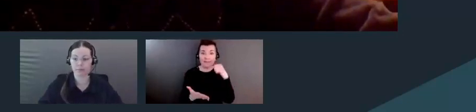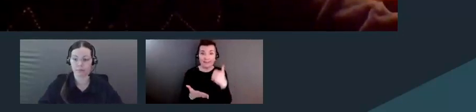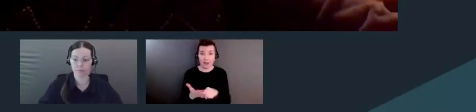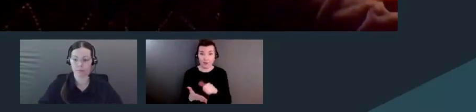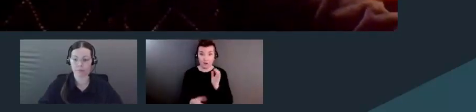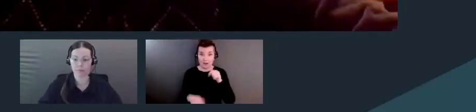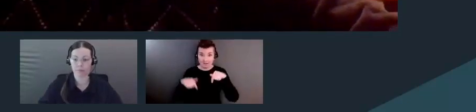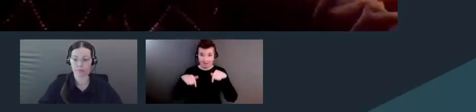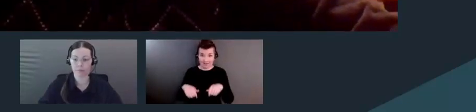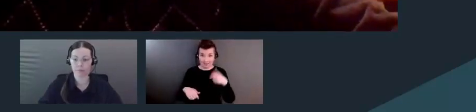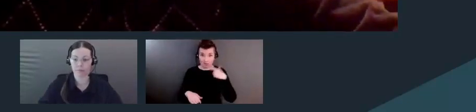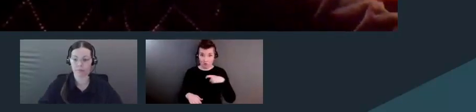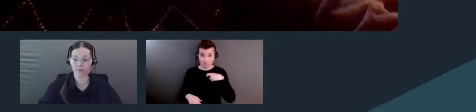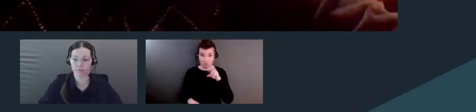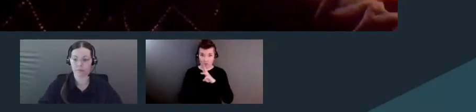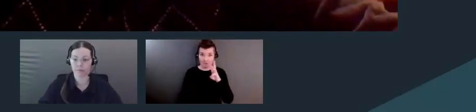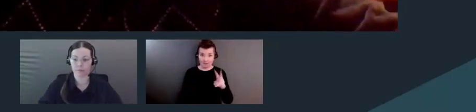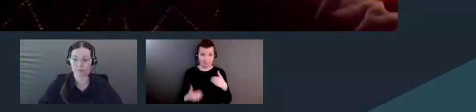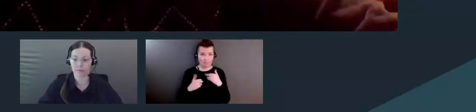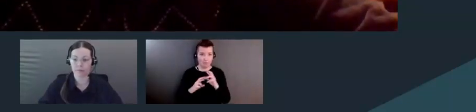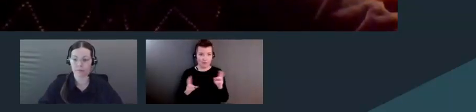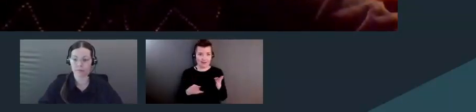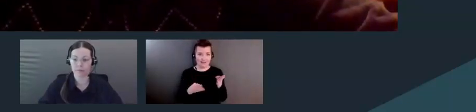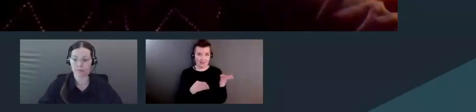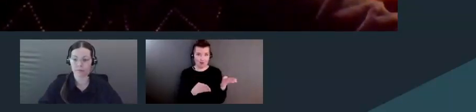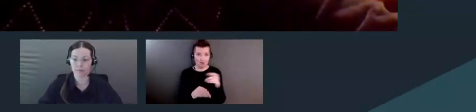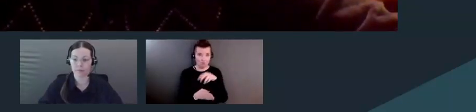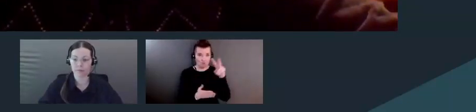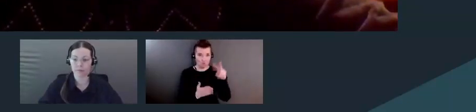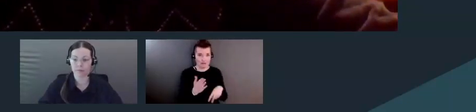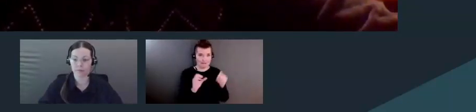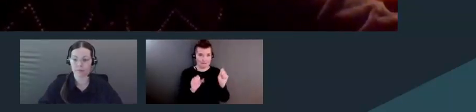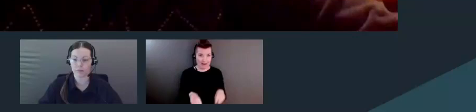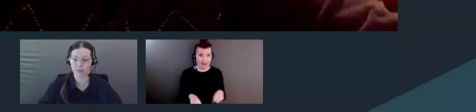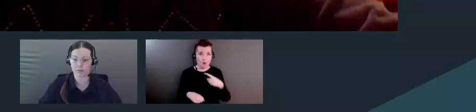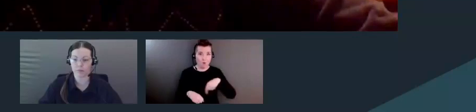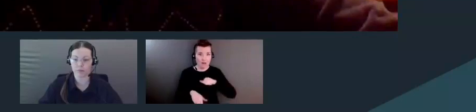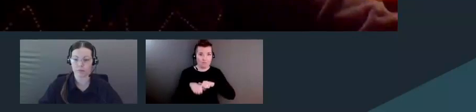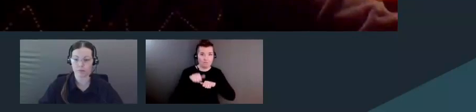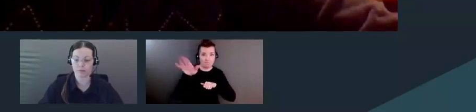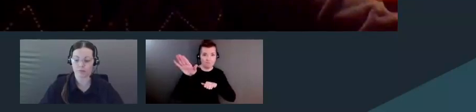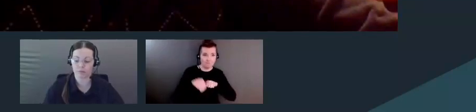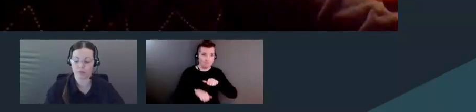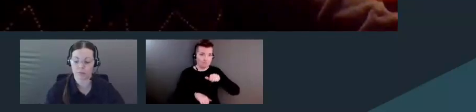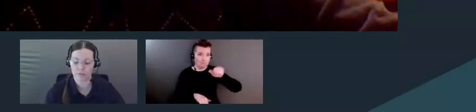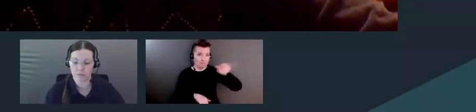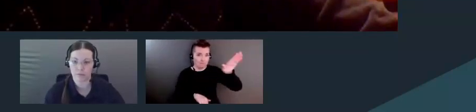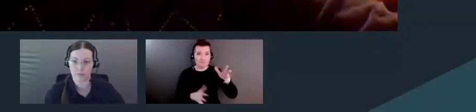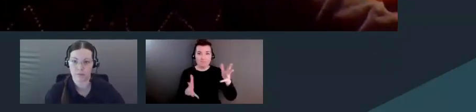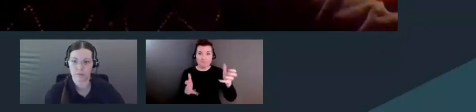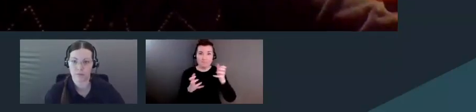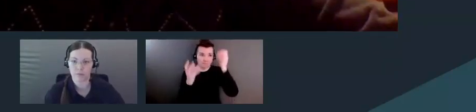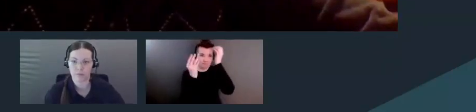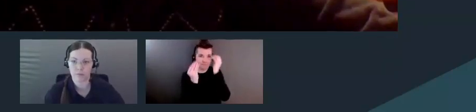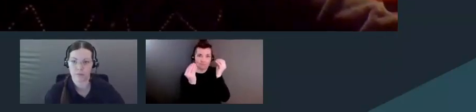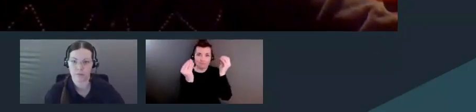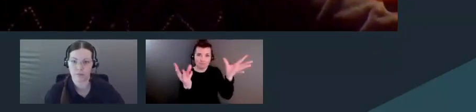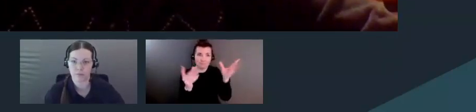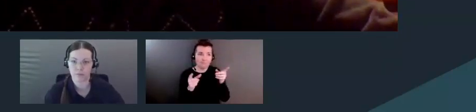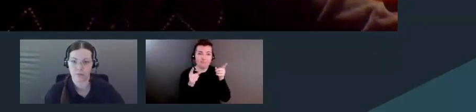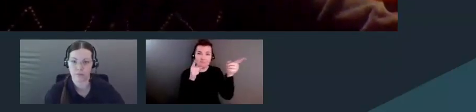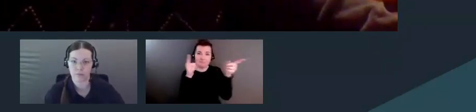conference, to correct a serious lack of understanding in